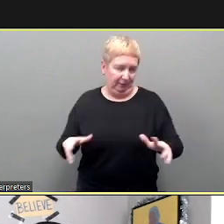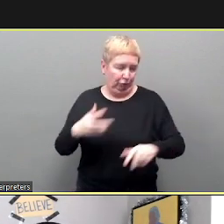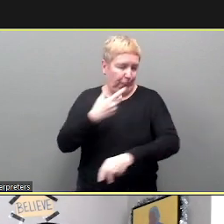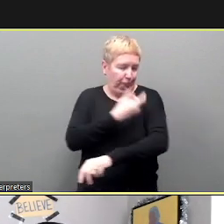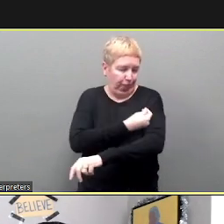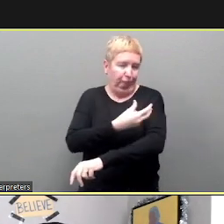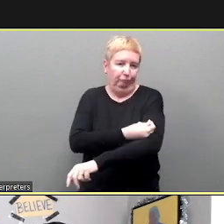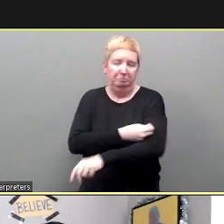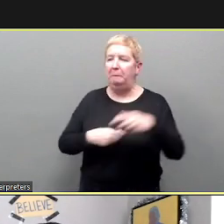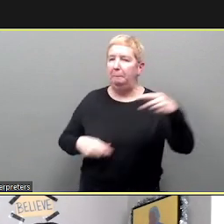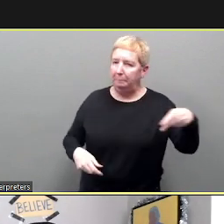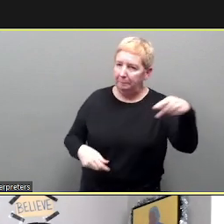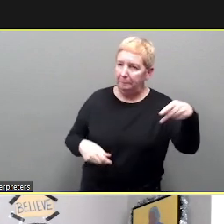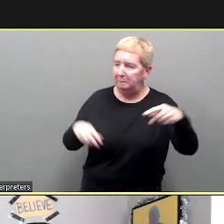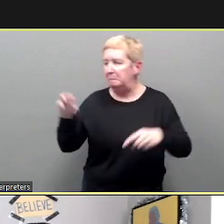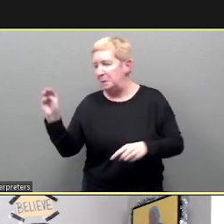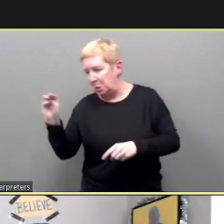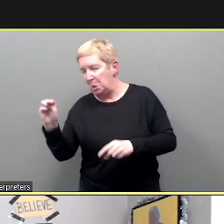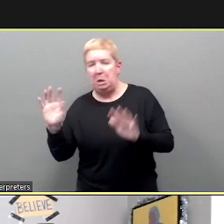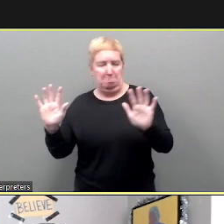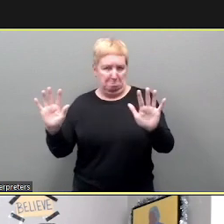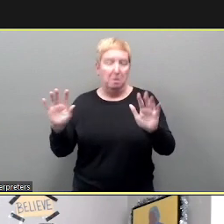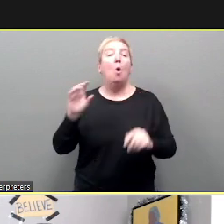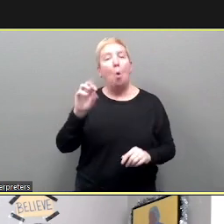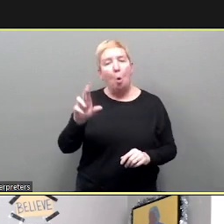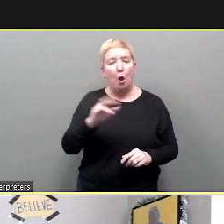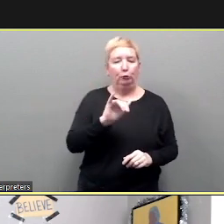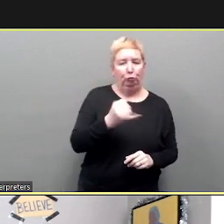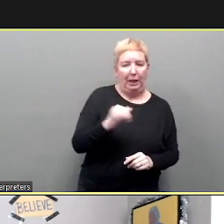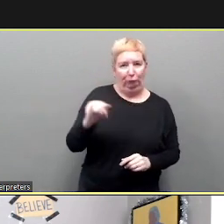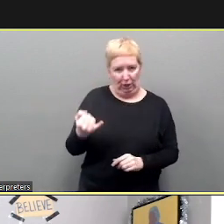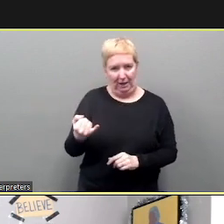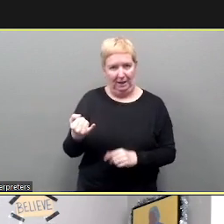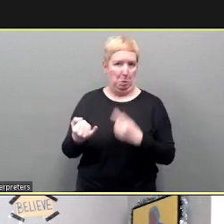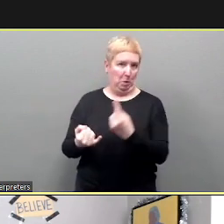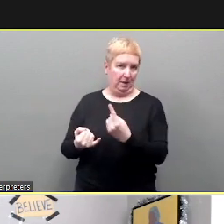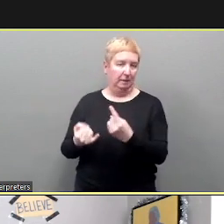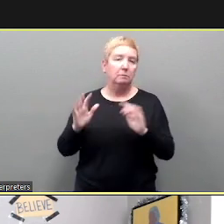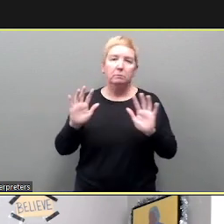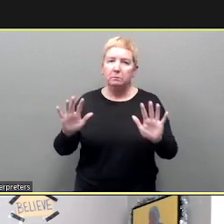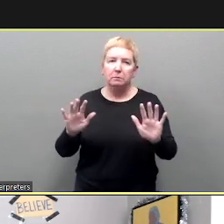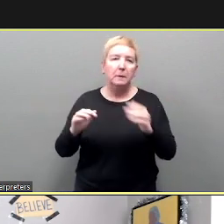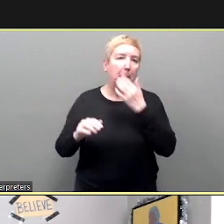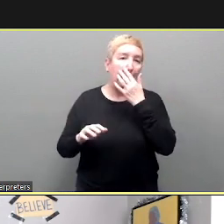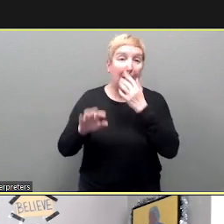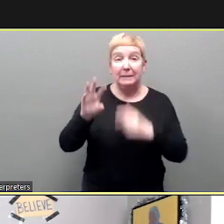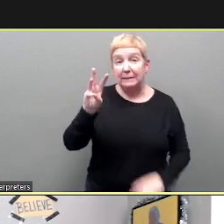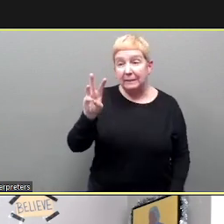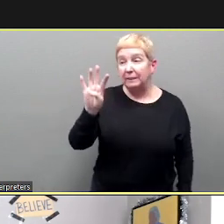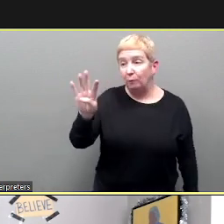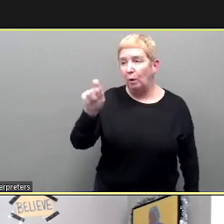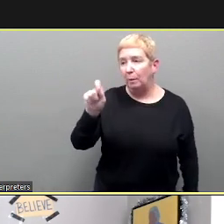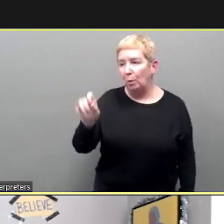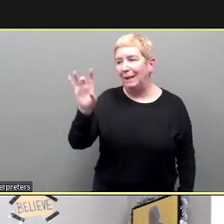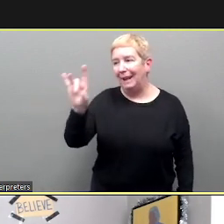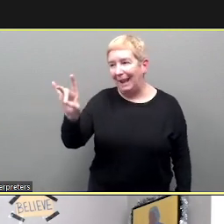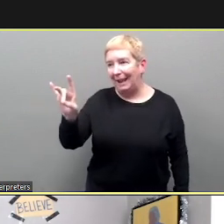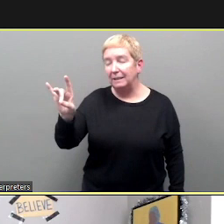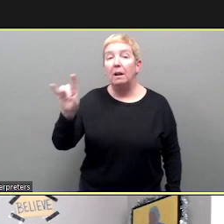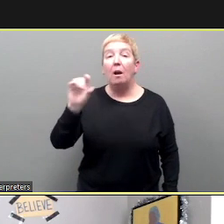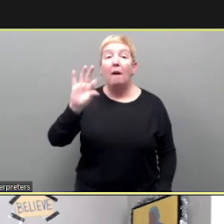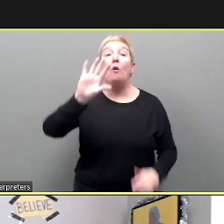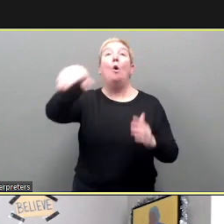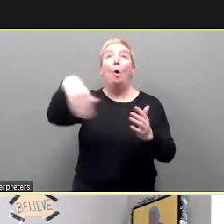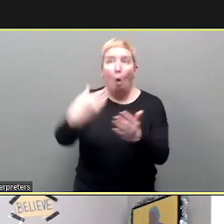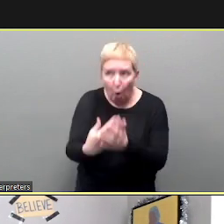or Moderna and your first dose of J&J. So that's 64.8% of all New Mexicans